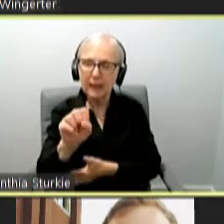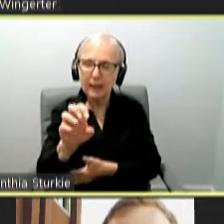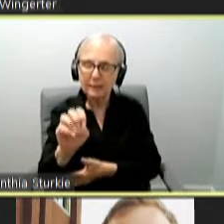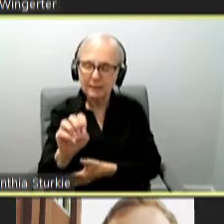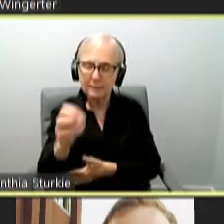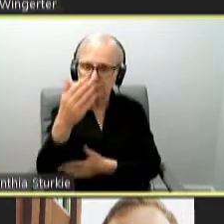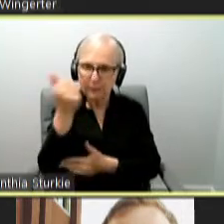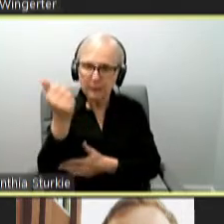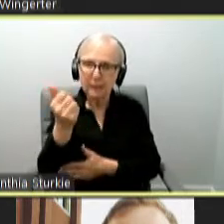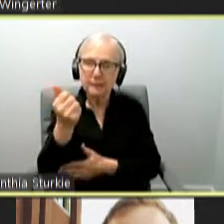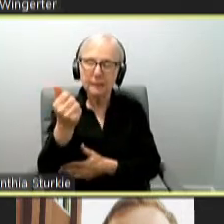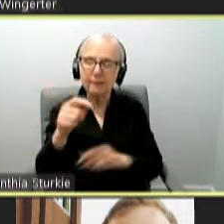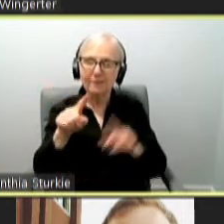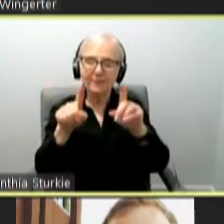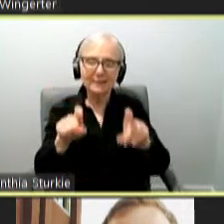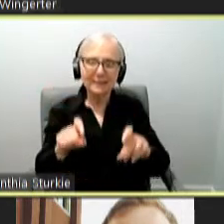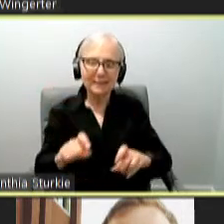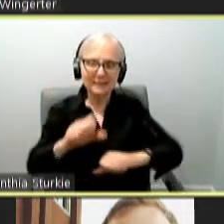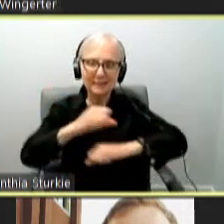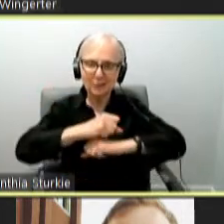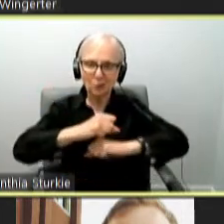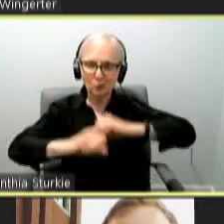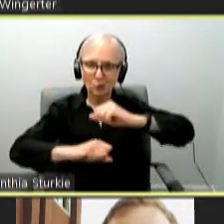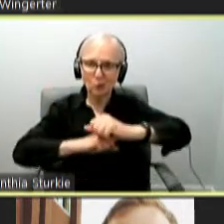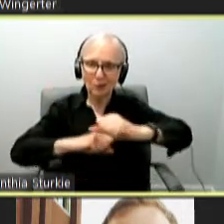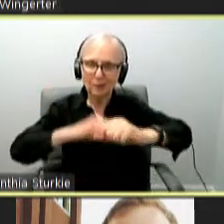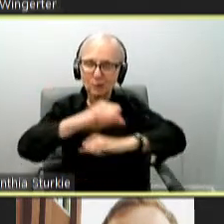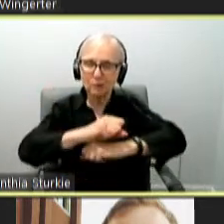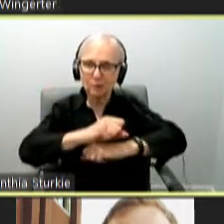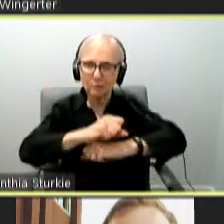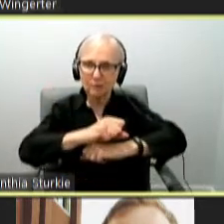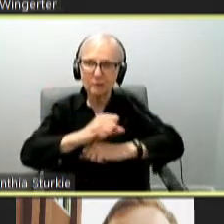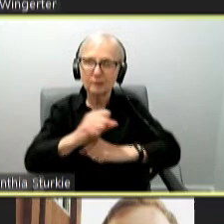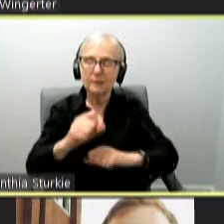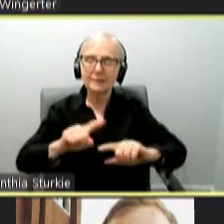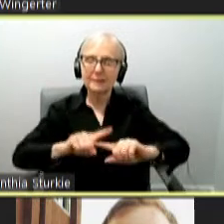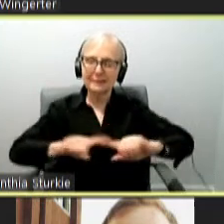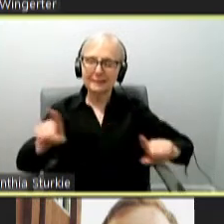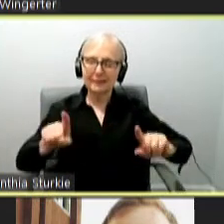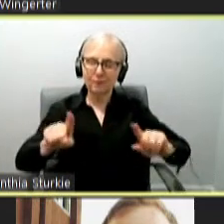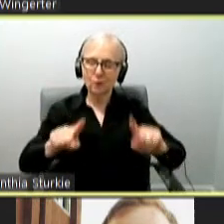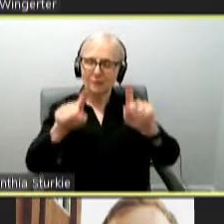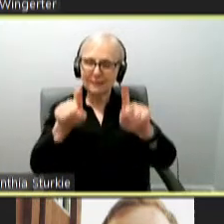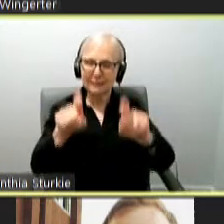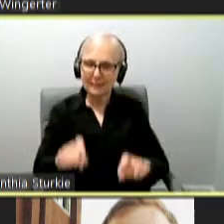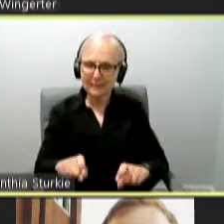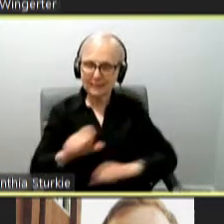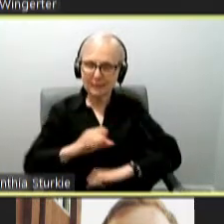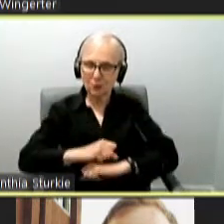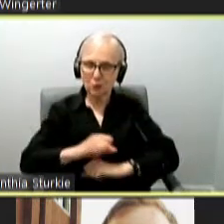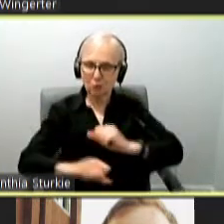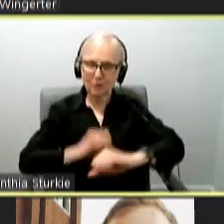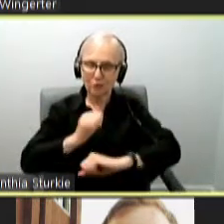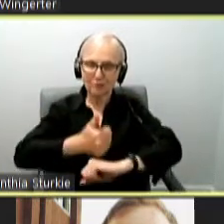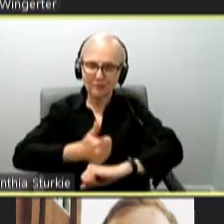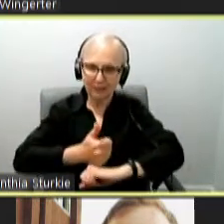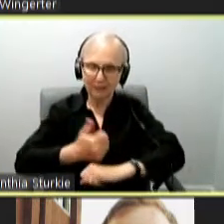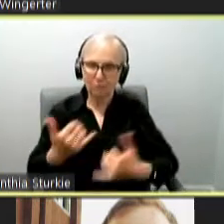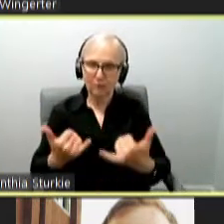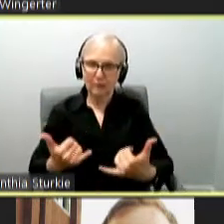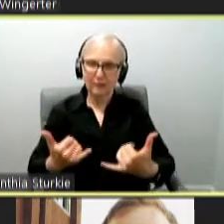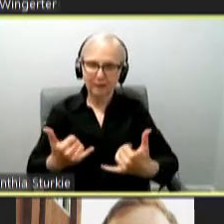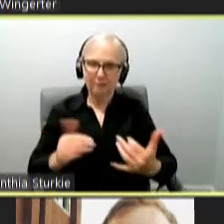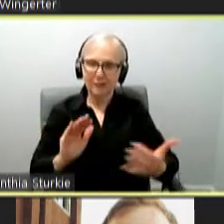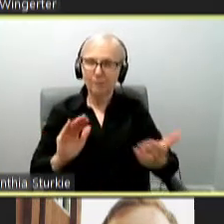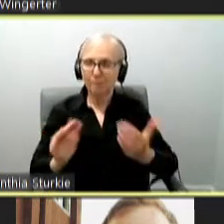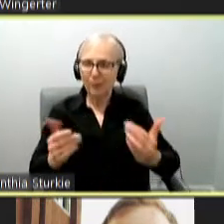simply because of the testing structure that we have right now? It's a very different testing structure that we have in place now than we had, let's say, a